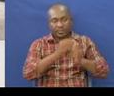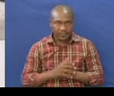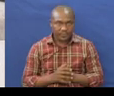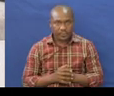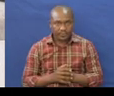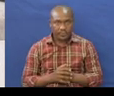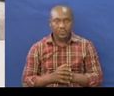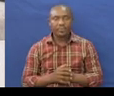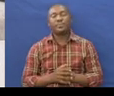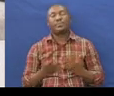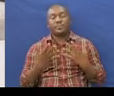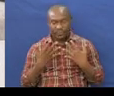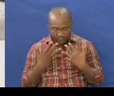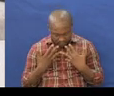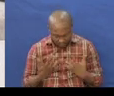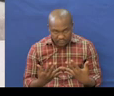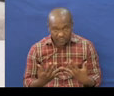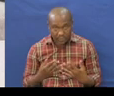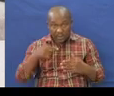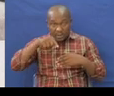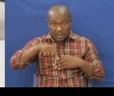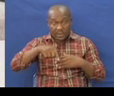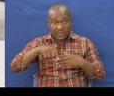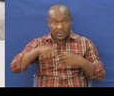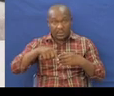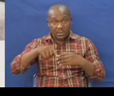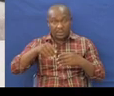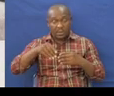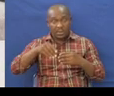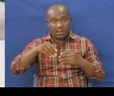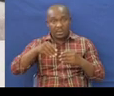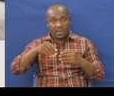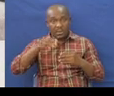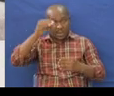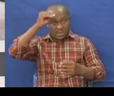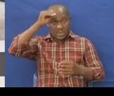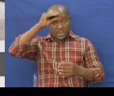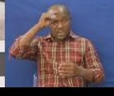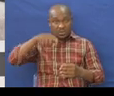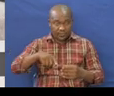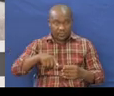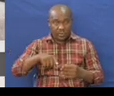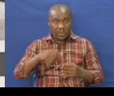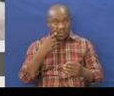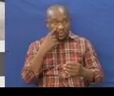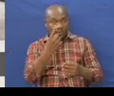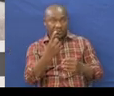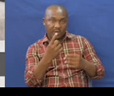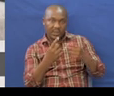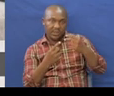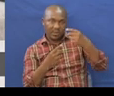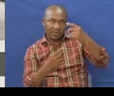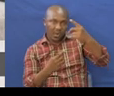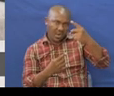Now, in this lesson, we are going to focus on the first 3 or 2. Then we'll see